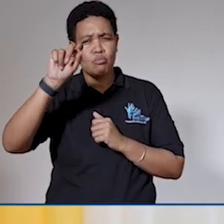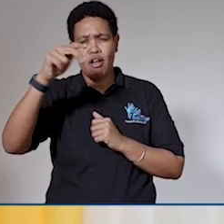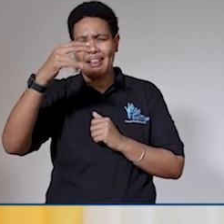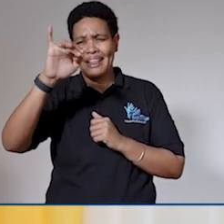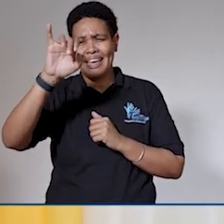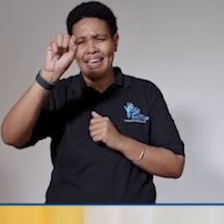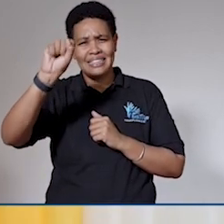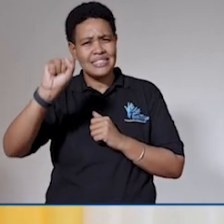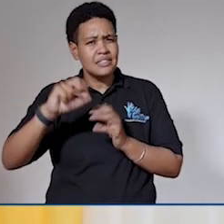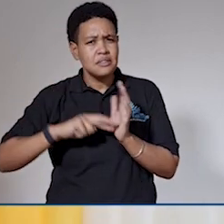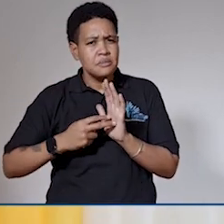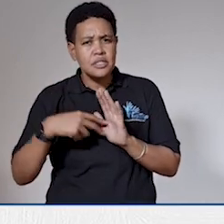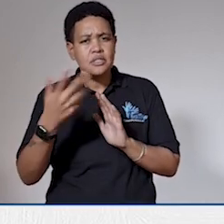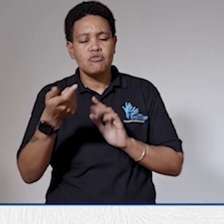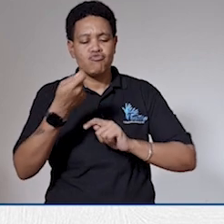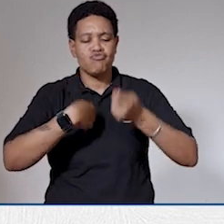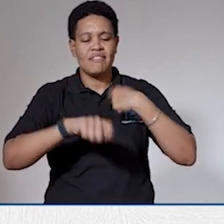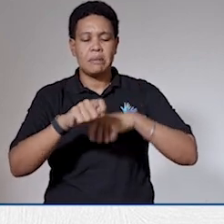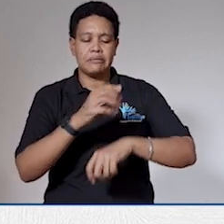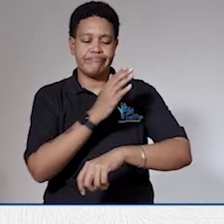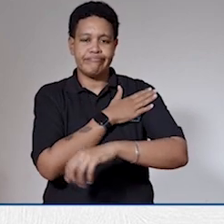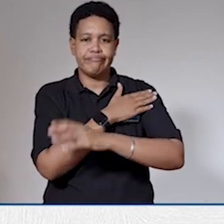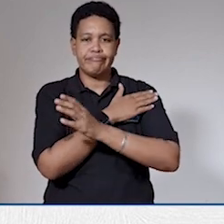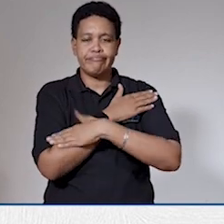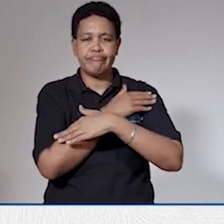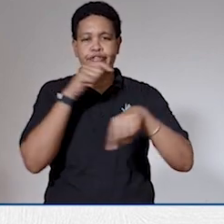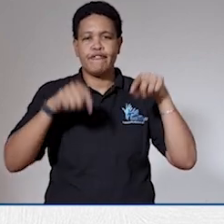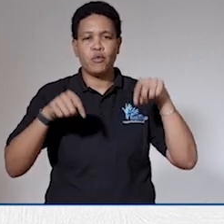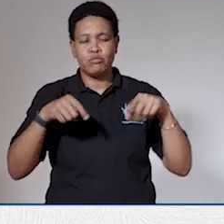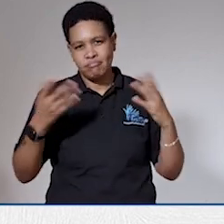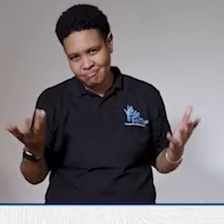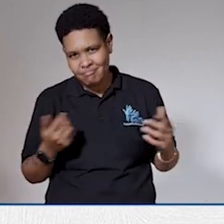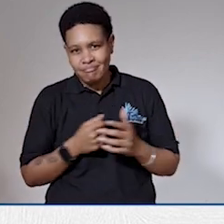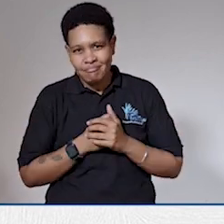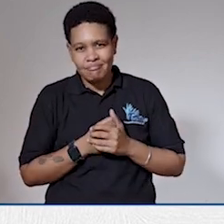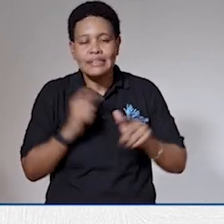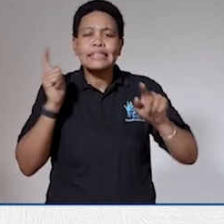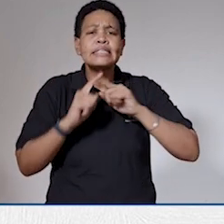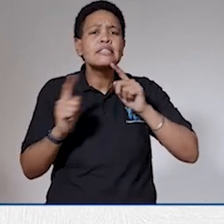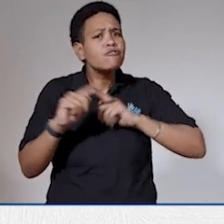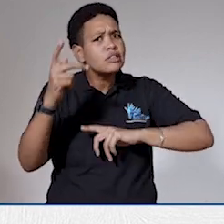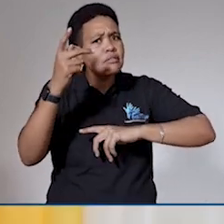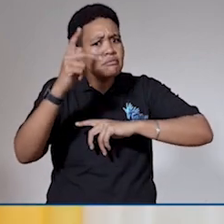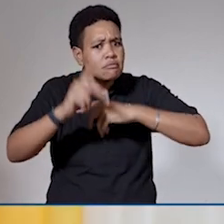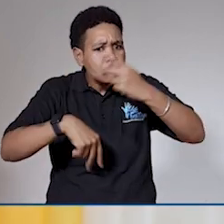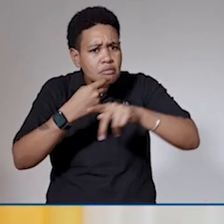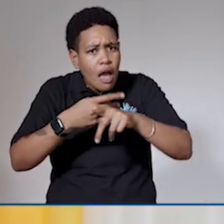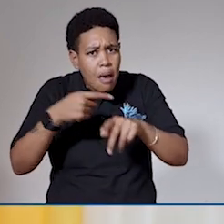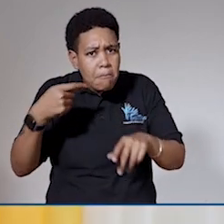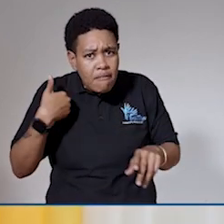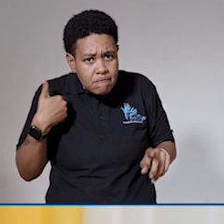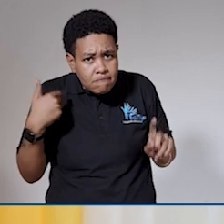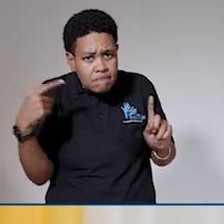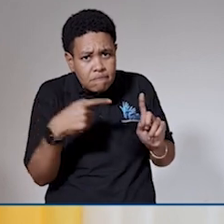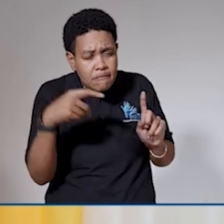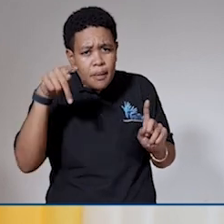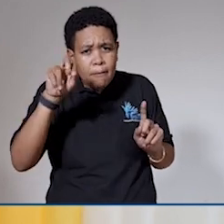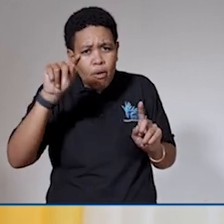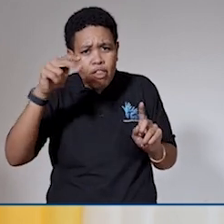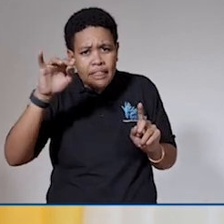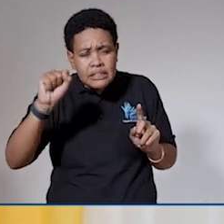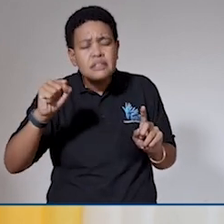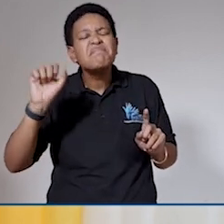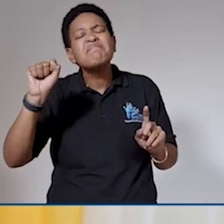replace a lost limb. Are there different types of prosthesis? Some of the different types of prosthesis would